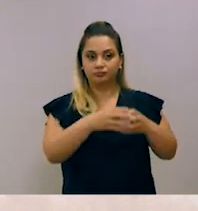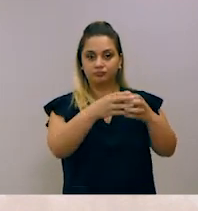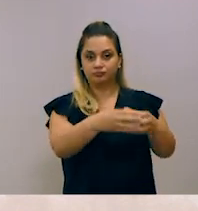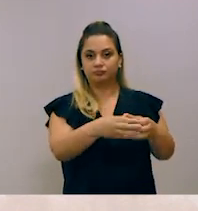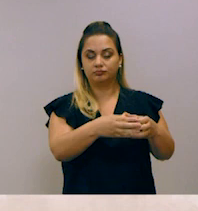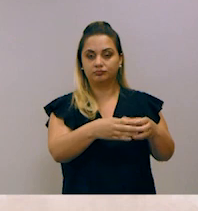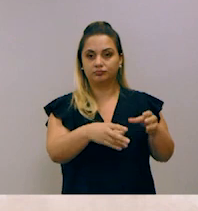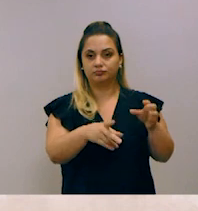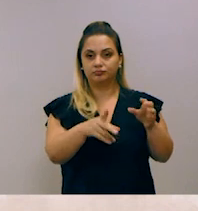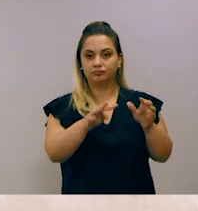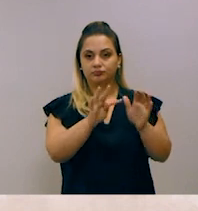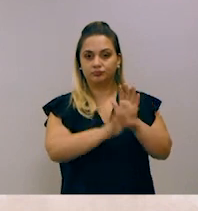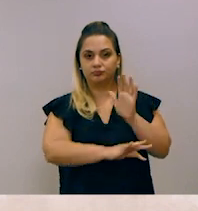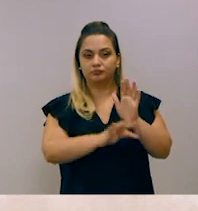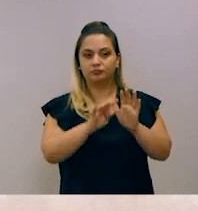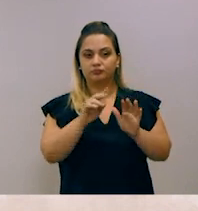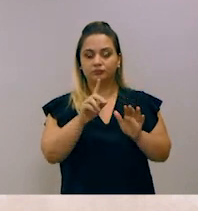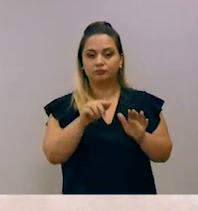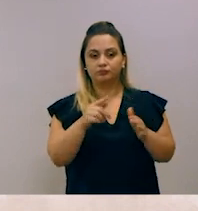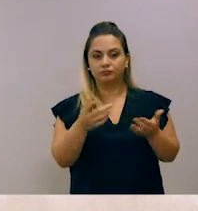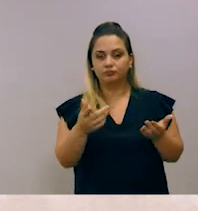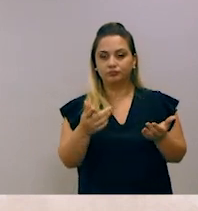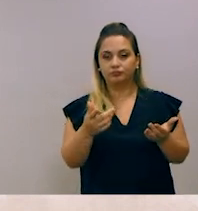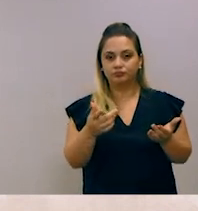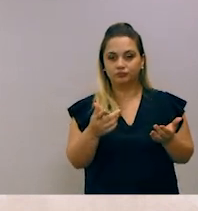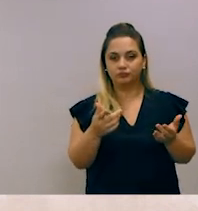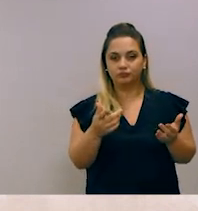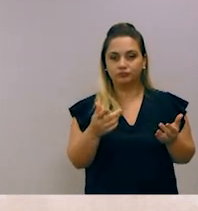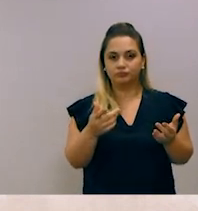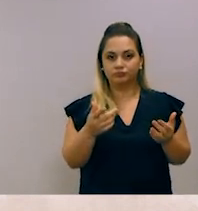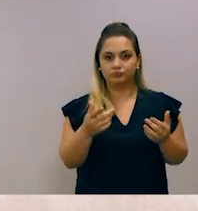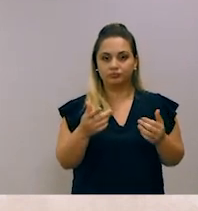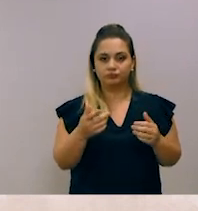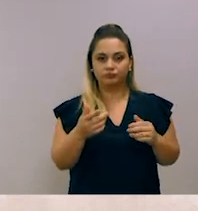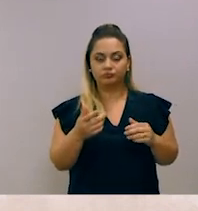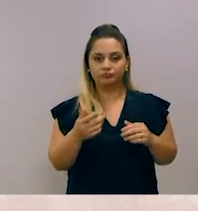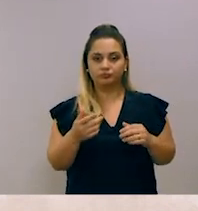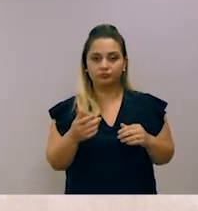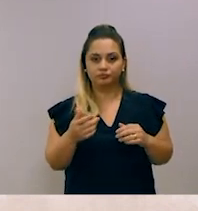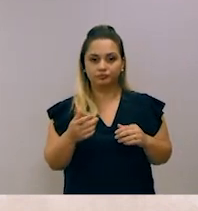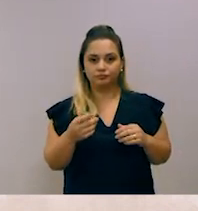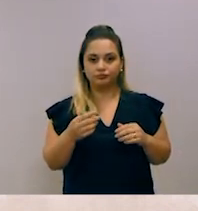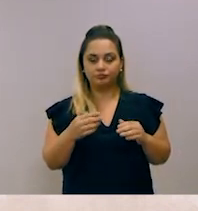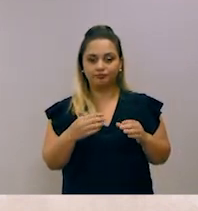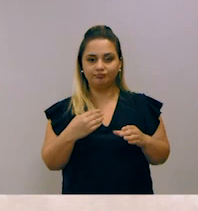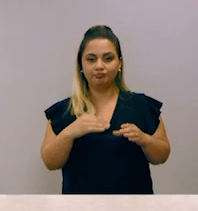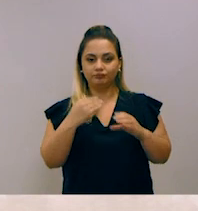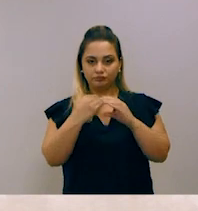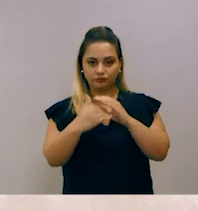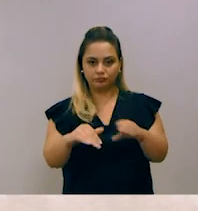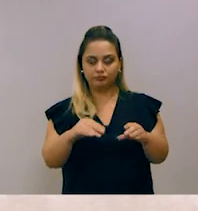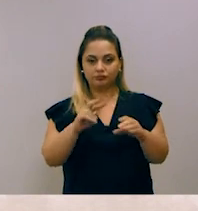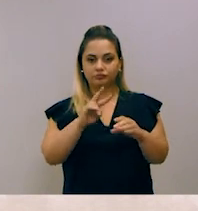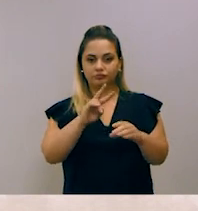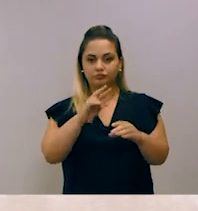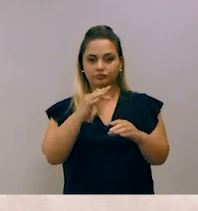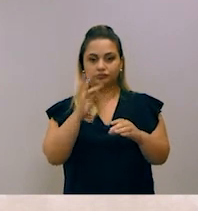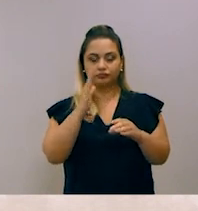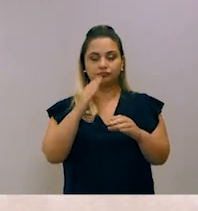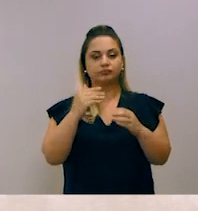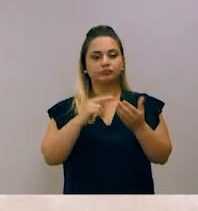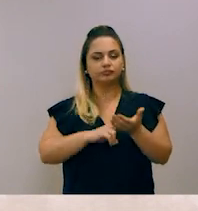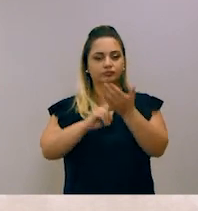the name of the collegiate in the text of the ruling corresponds to the